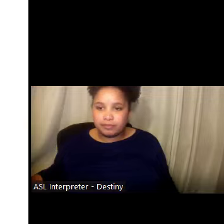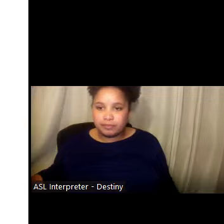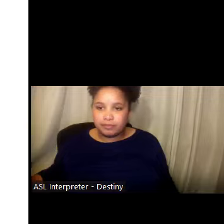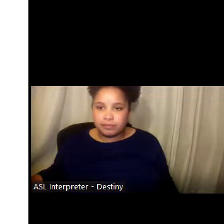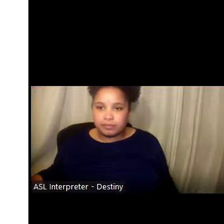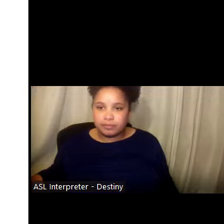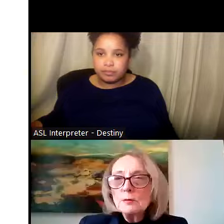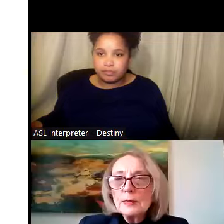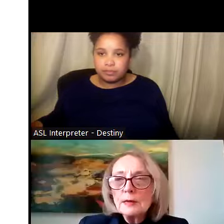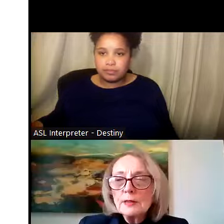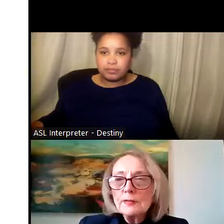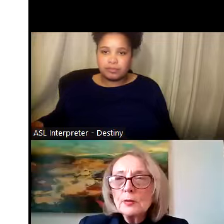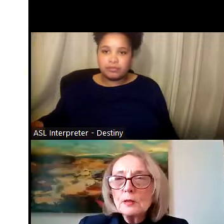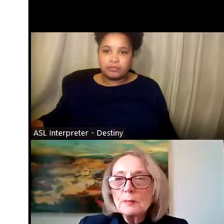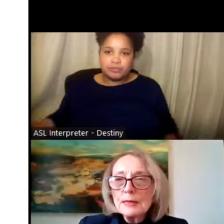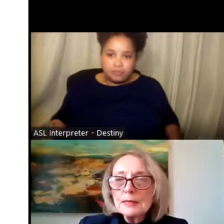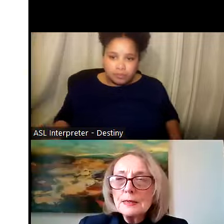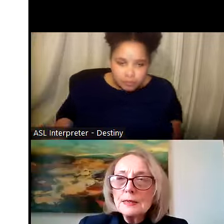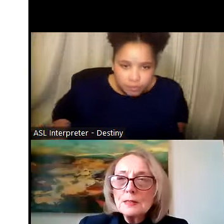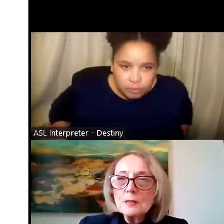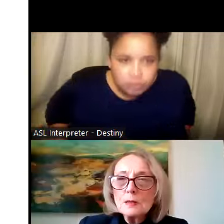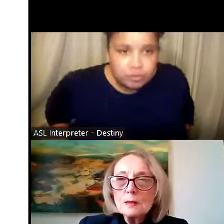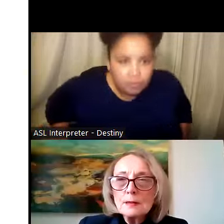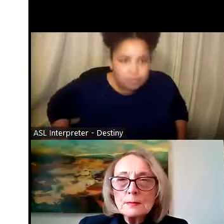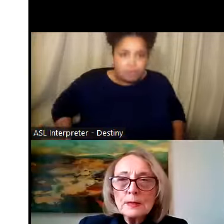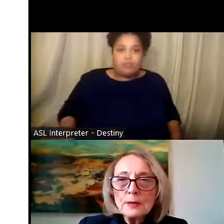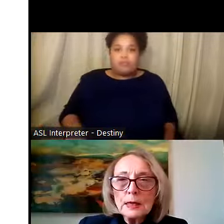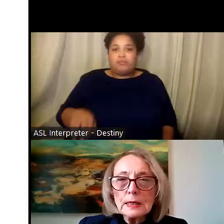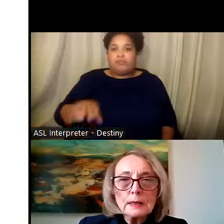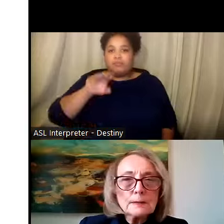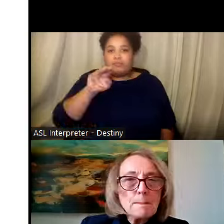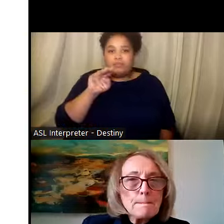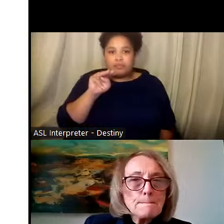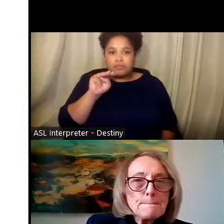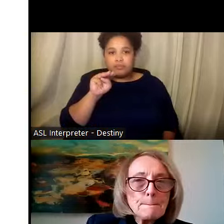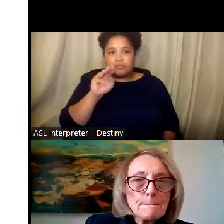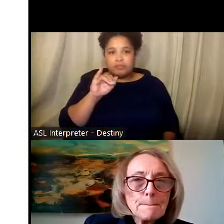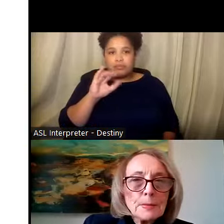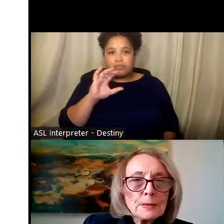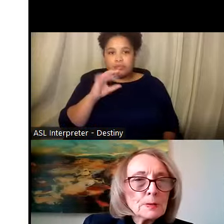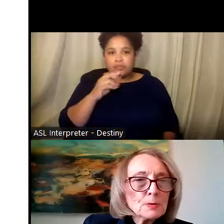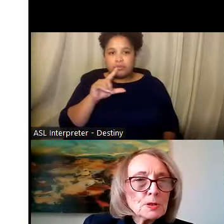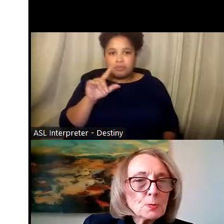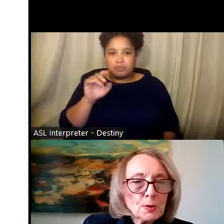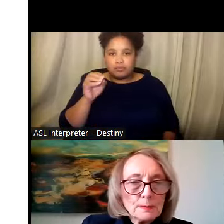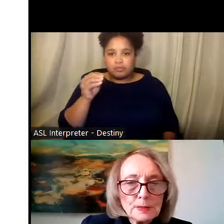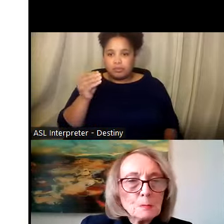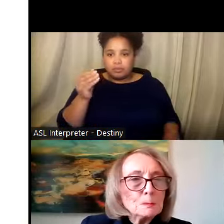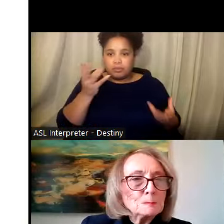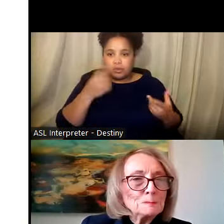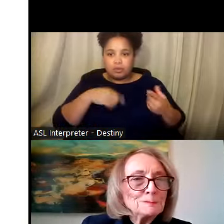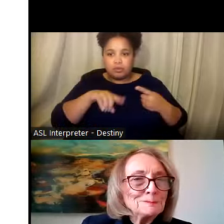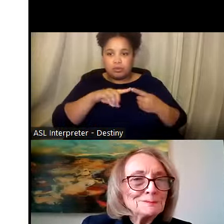Michelle, do you want to let us know when we have kind of critical mass to get started? Seems like we're getting there. People are so